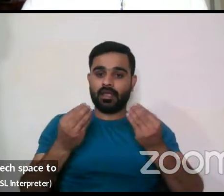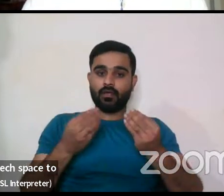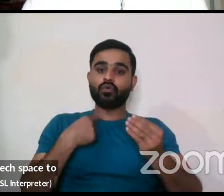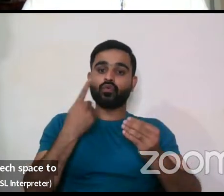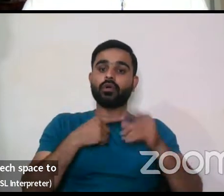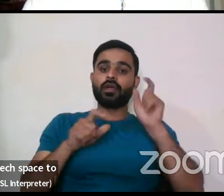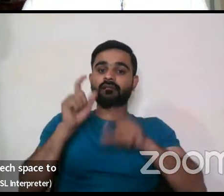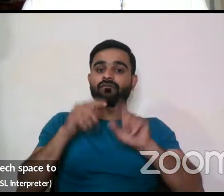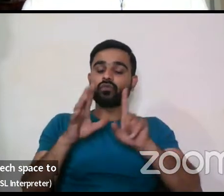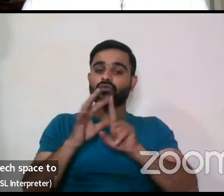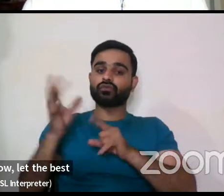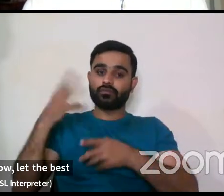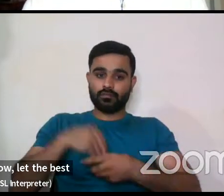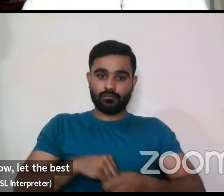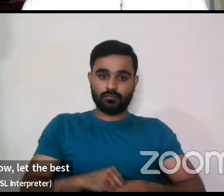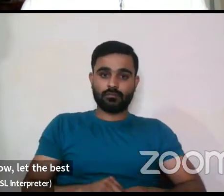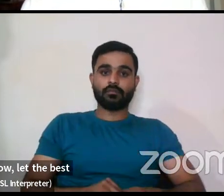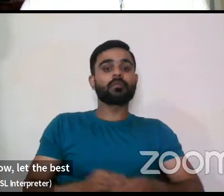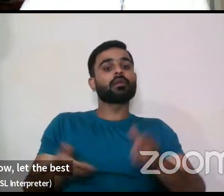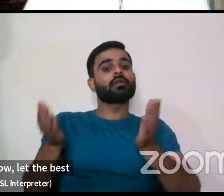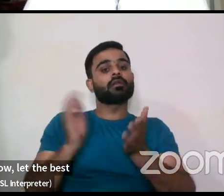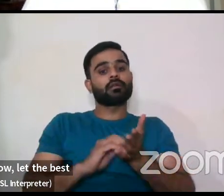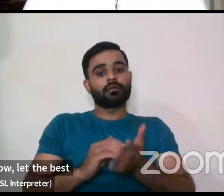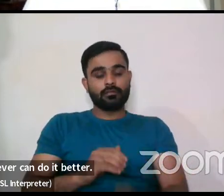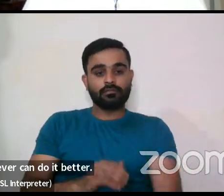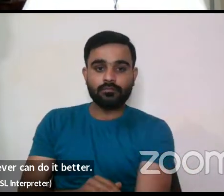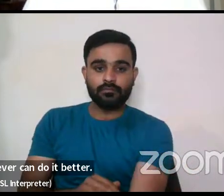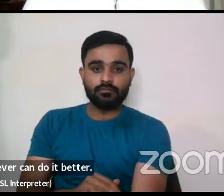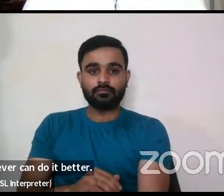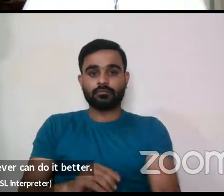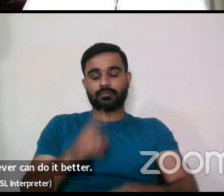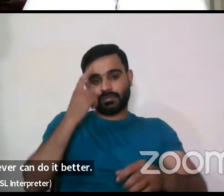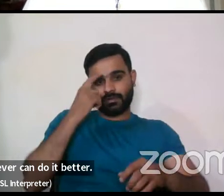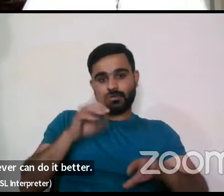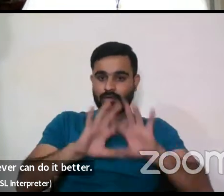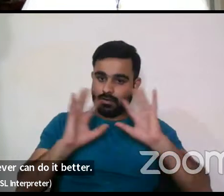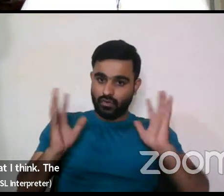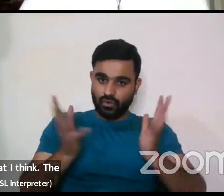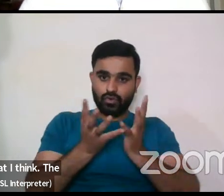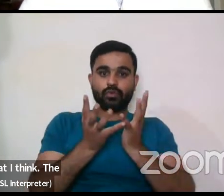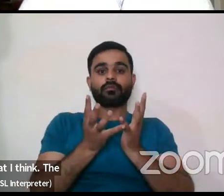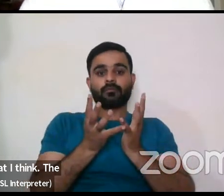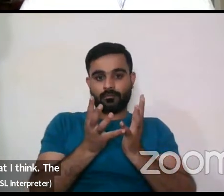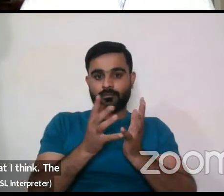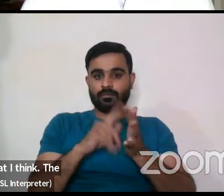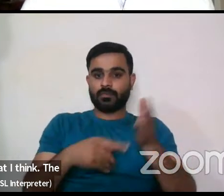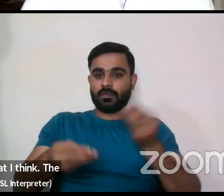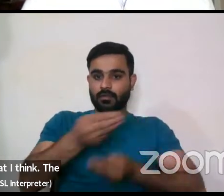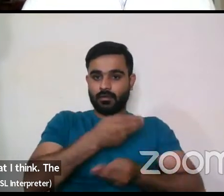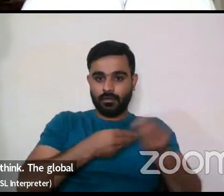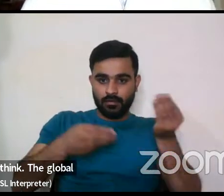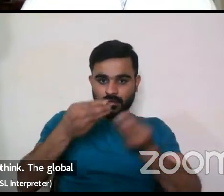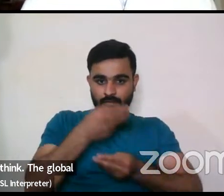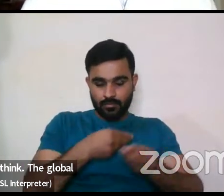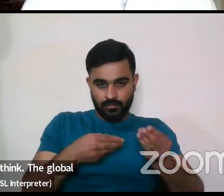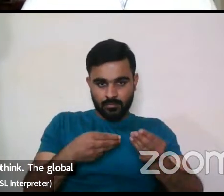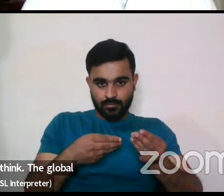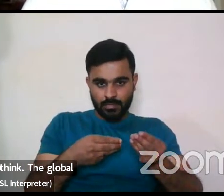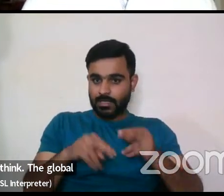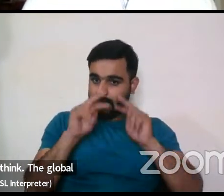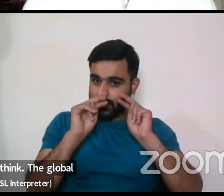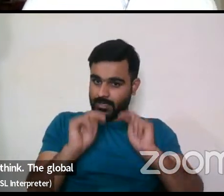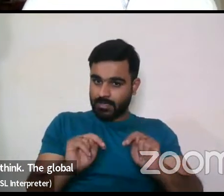can do it better? And I think that again would be what I think the global economy will